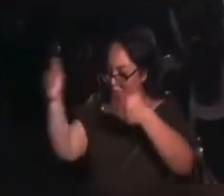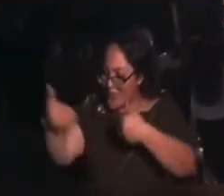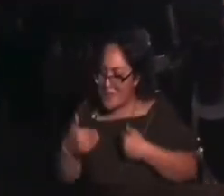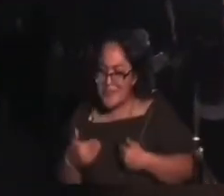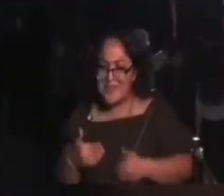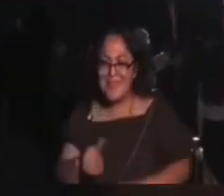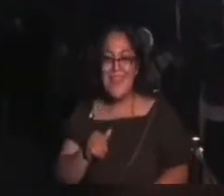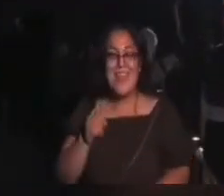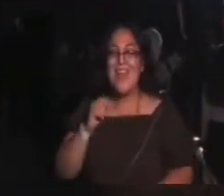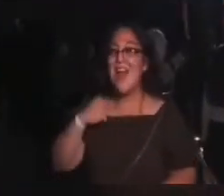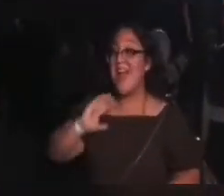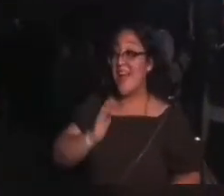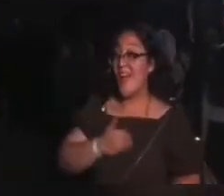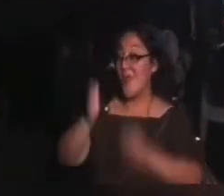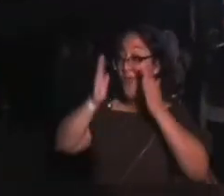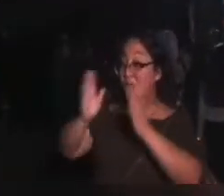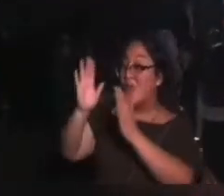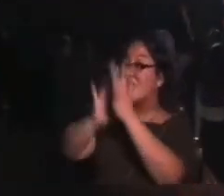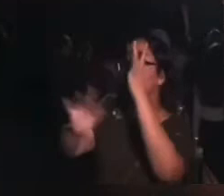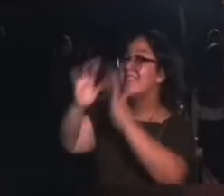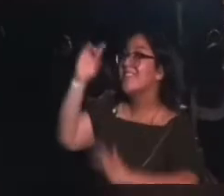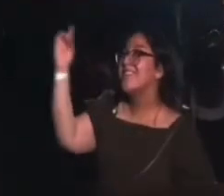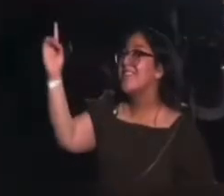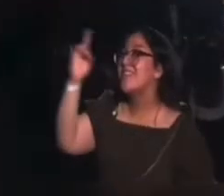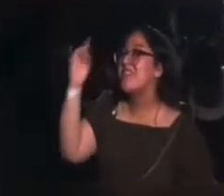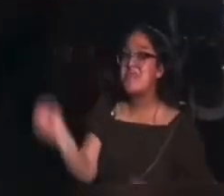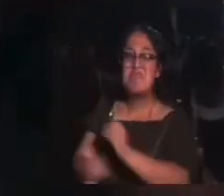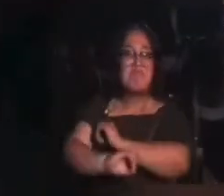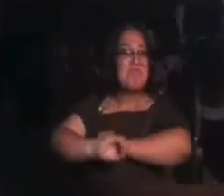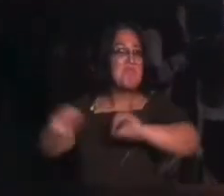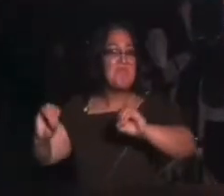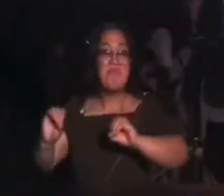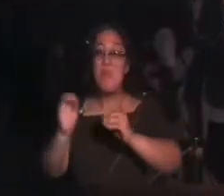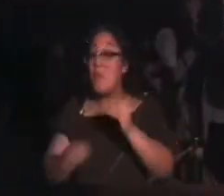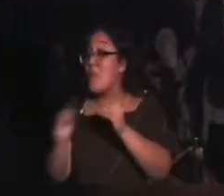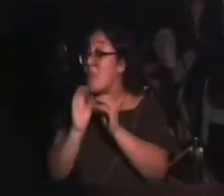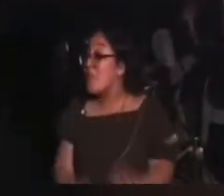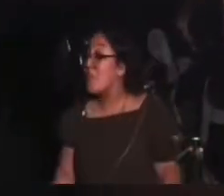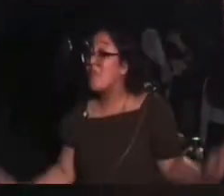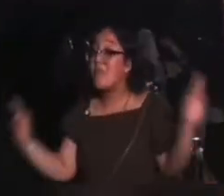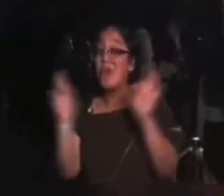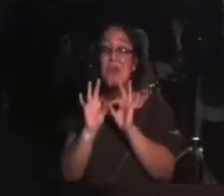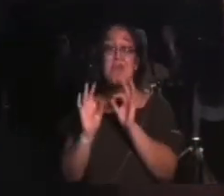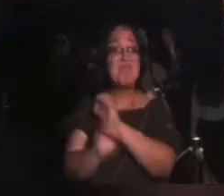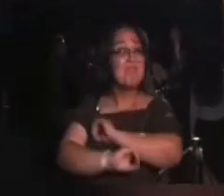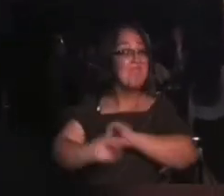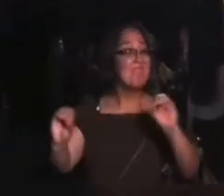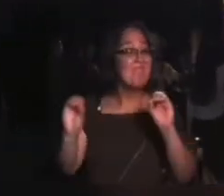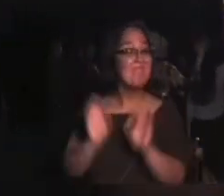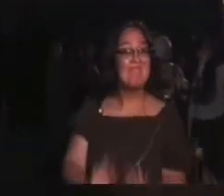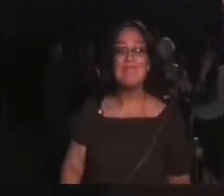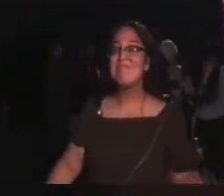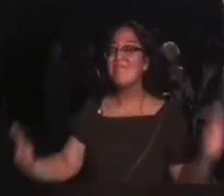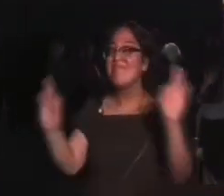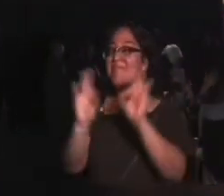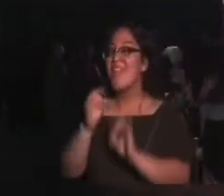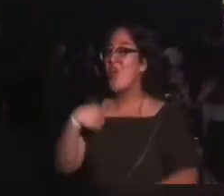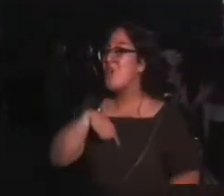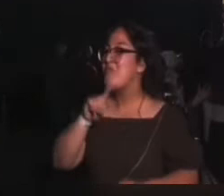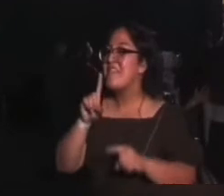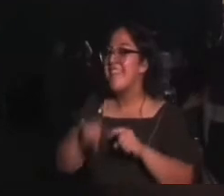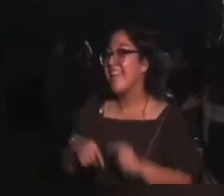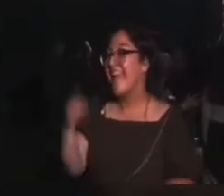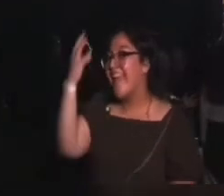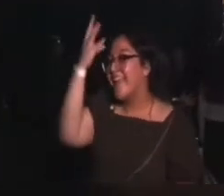esta noche no se trata de nadie más. No se trata de quién está aquí arriba, quién está presidiendo, quién va a predicar, con